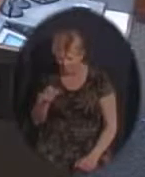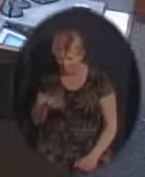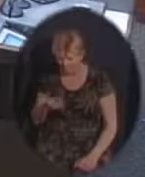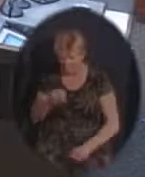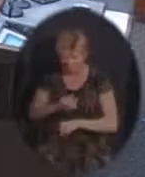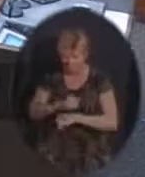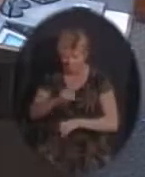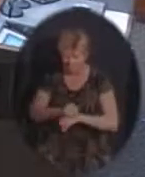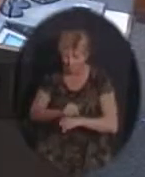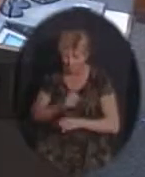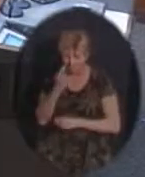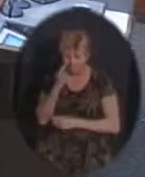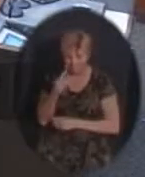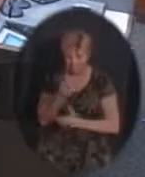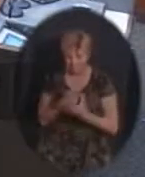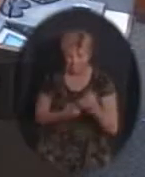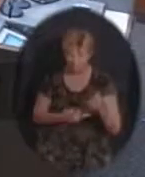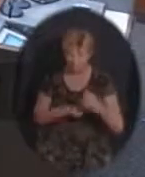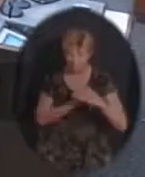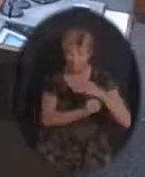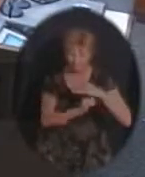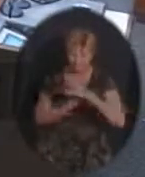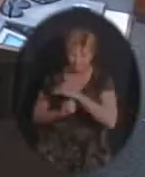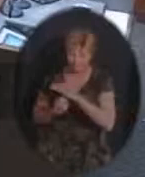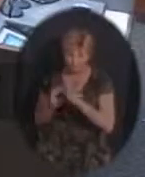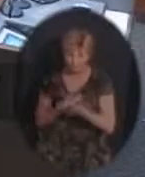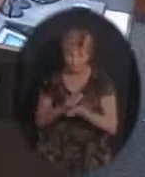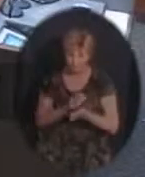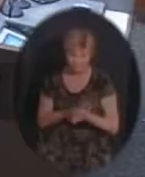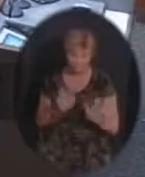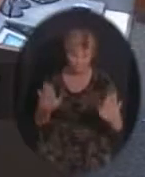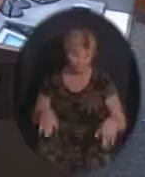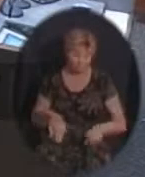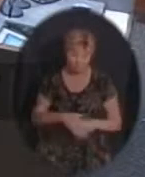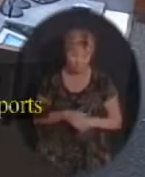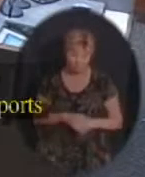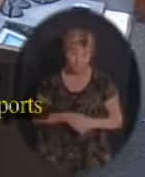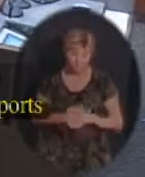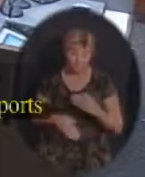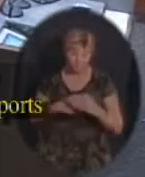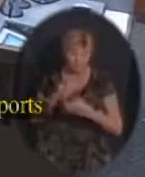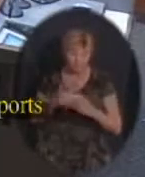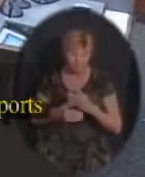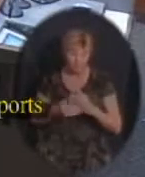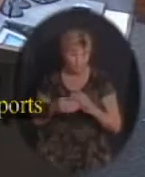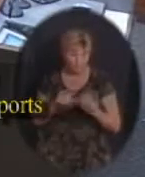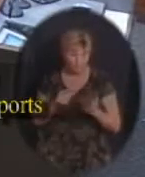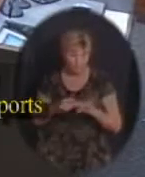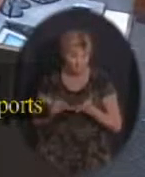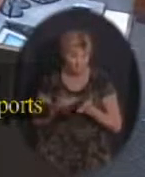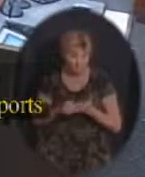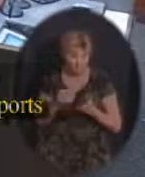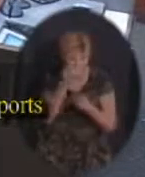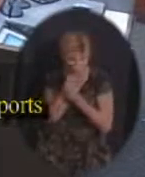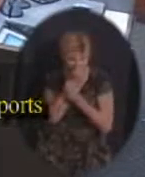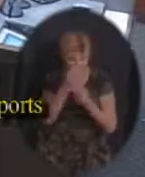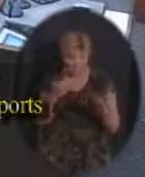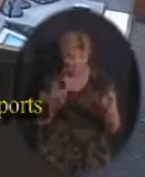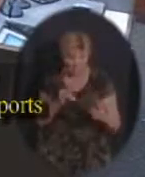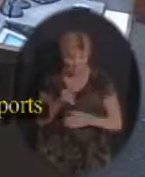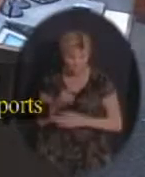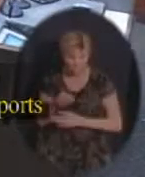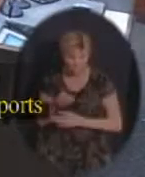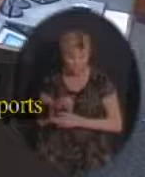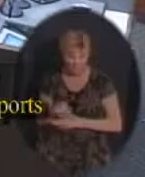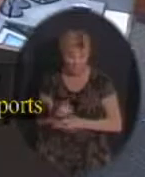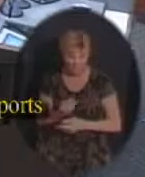not seeing no other discussion on these items. Let's move to the next page, informational items. Again, these are written reports